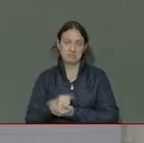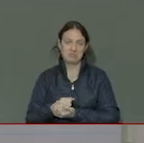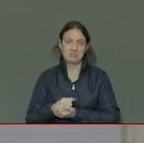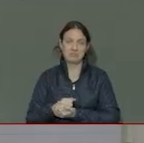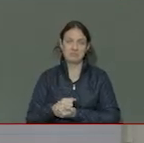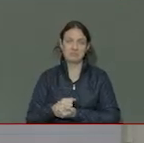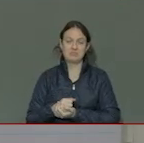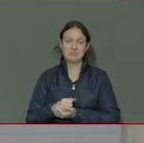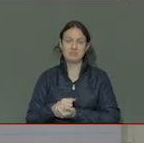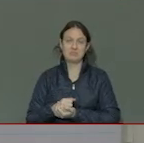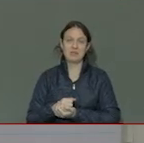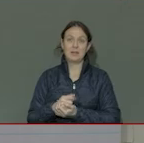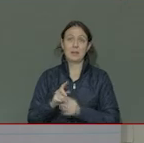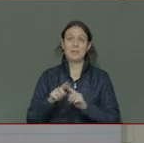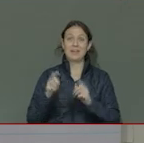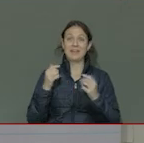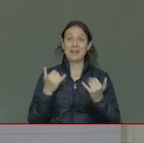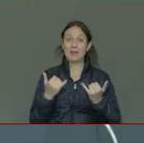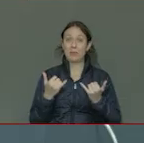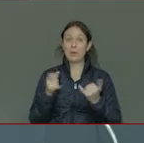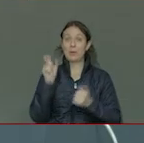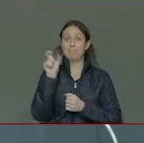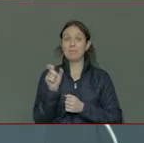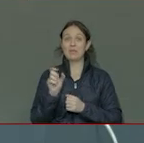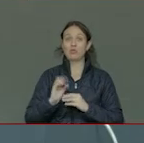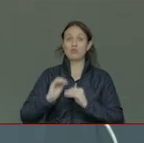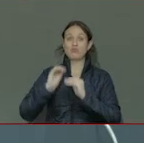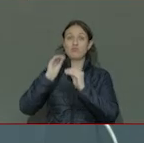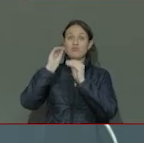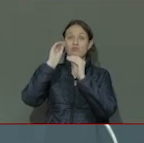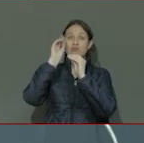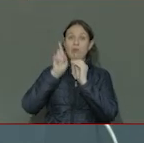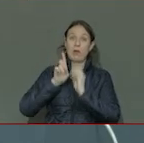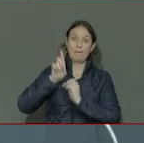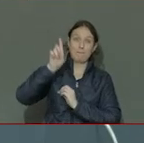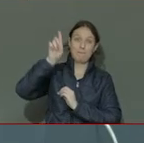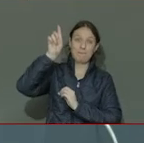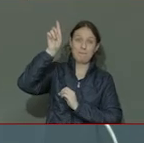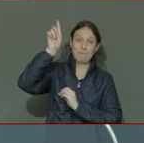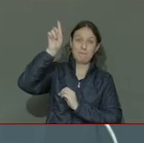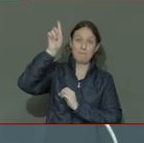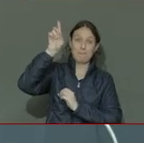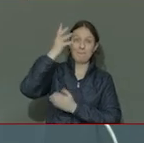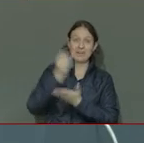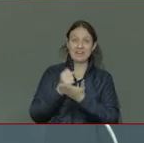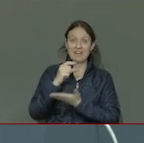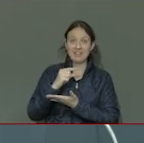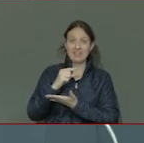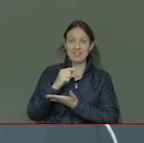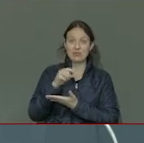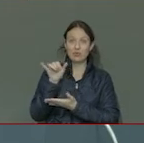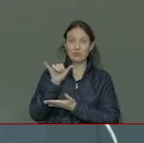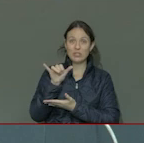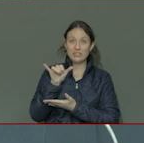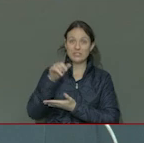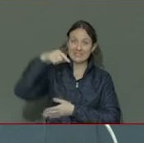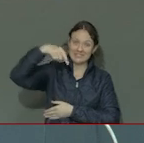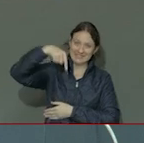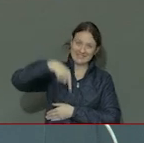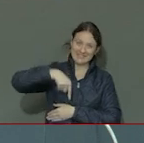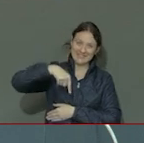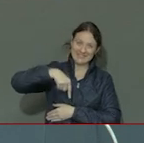now the person is going up, but in which direction is gravity? Down. So